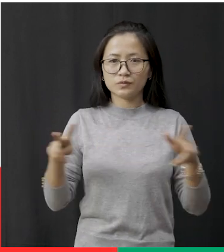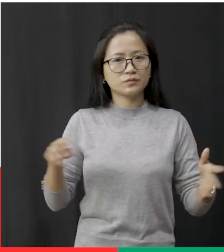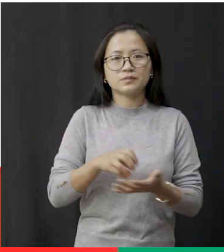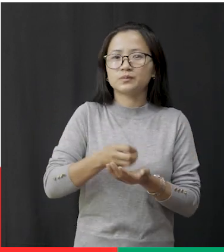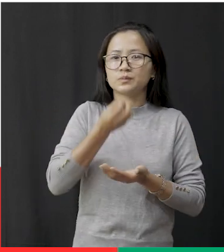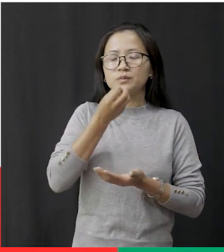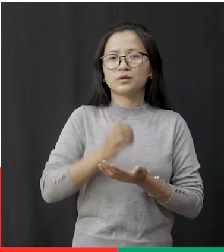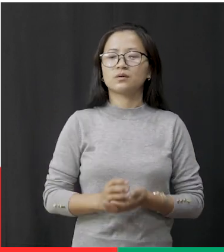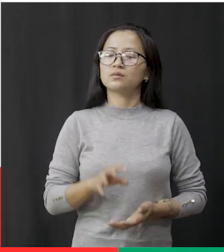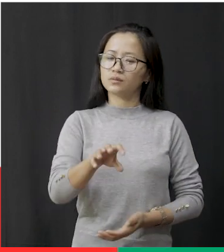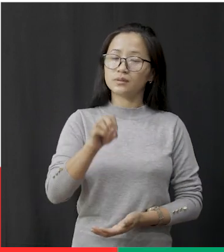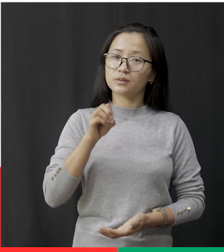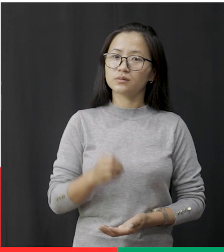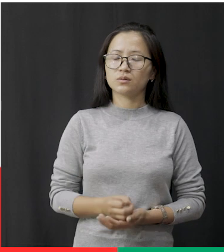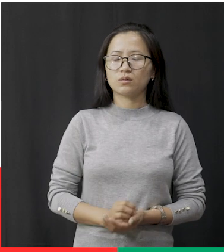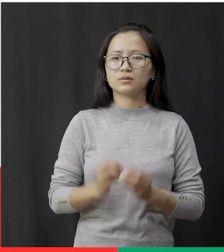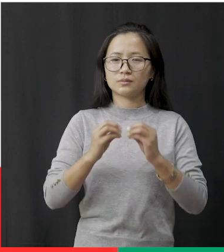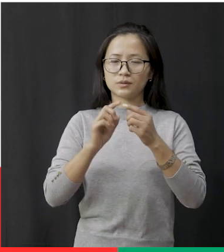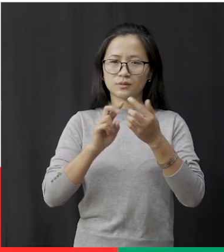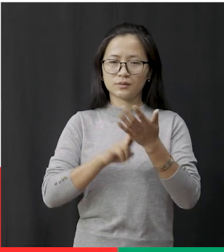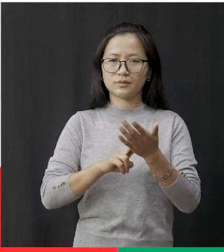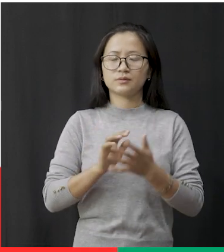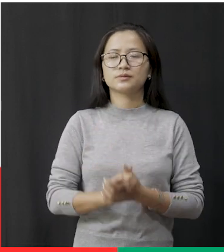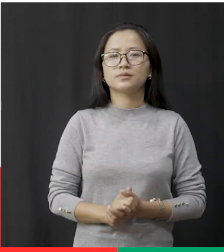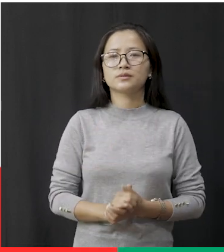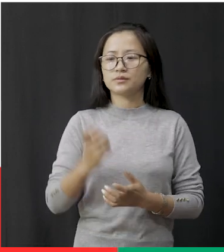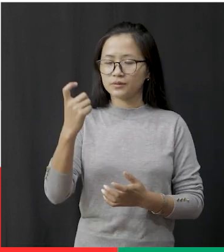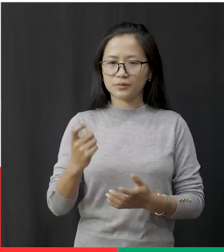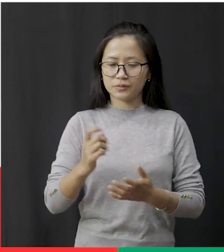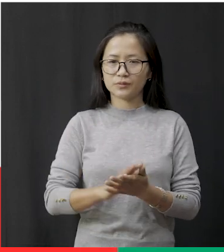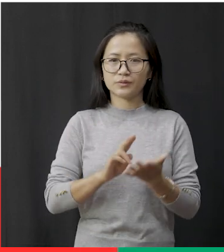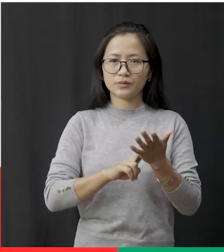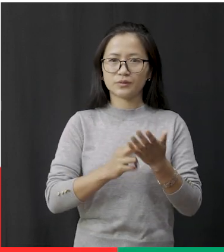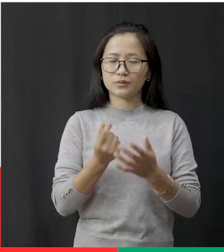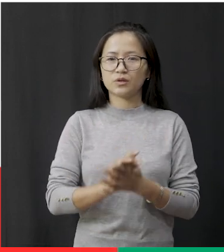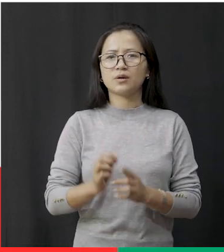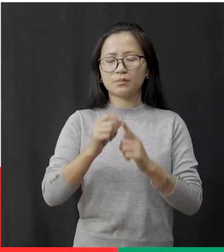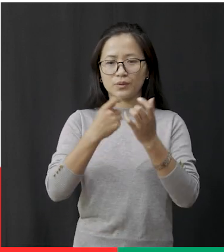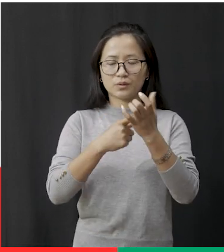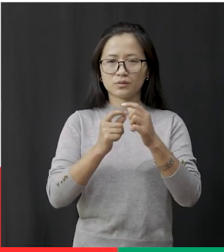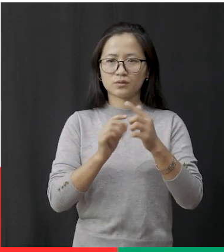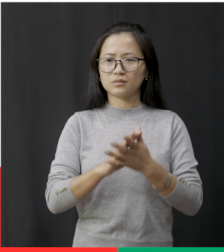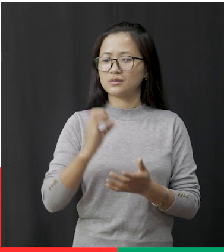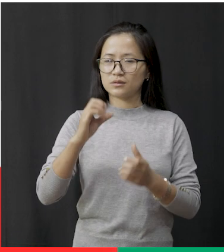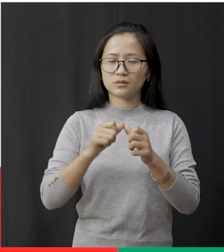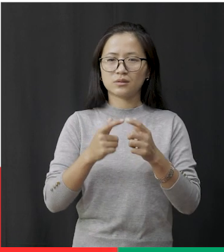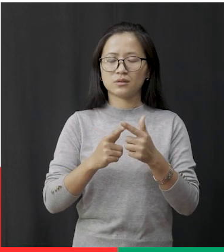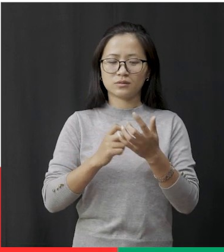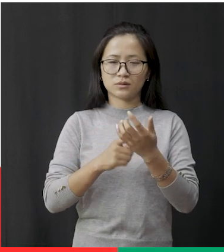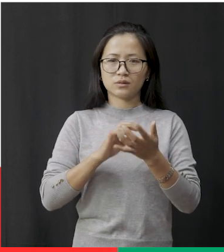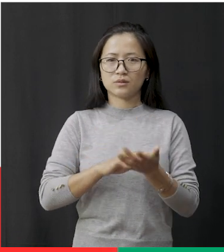food, we get all the benefits. Okay? We get nutrients, we get proteins, we get calcium, we